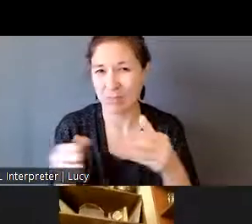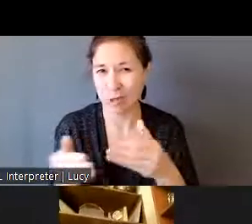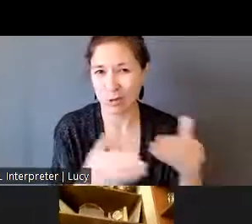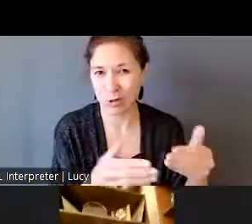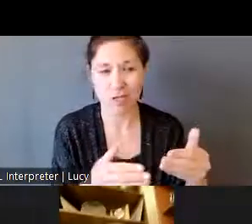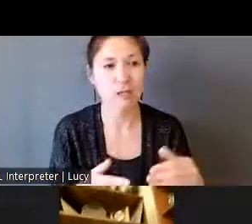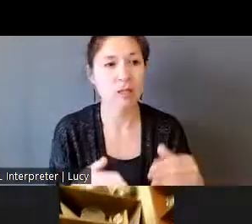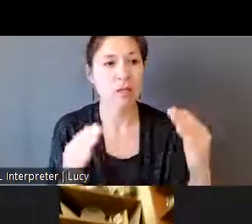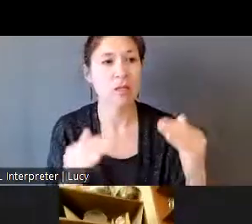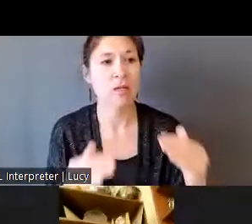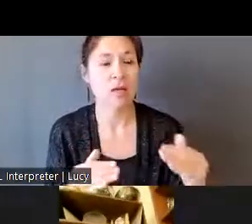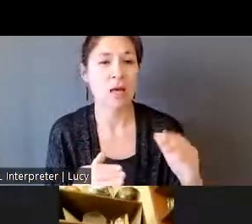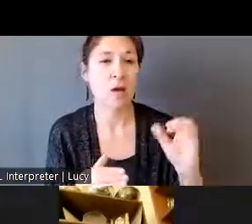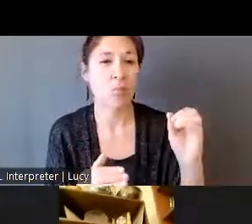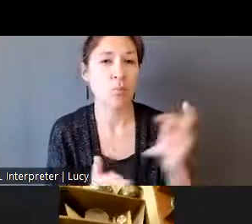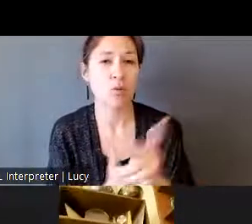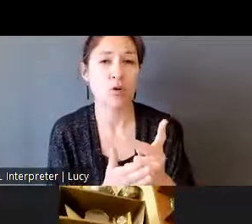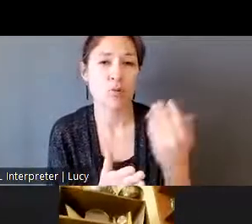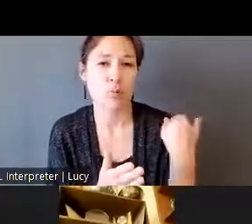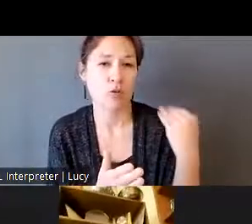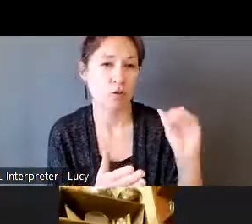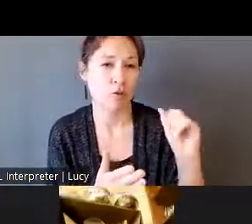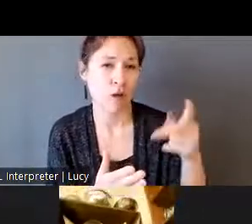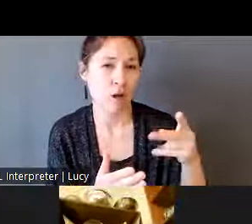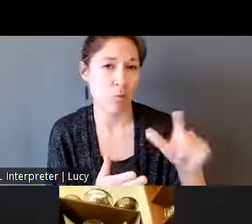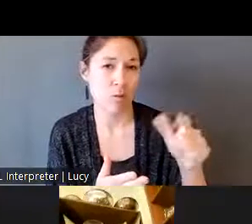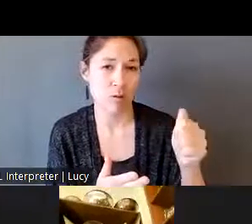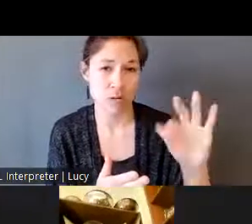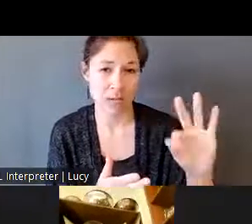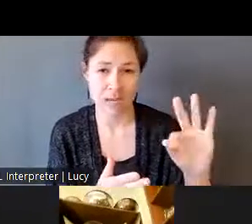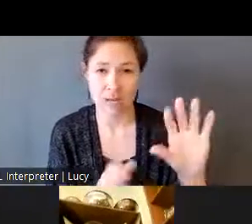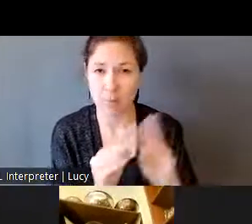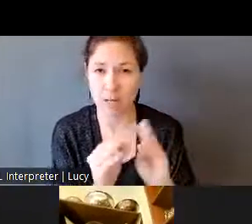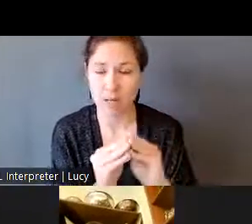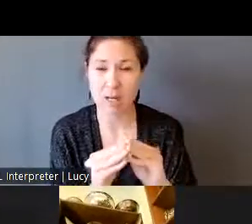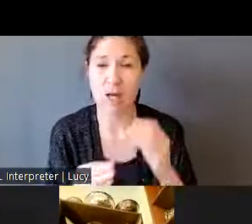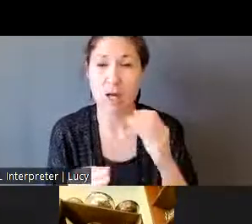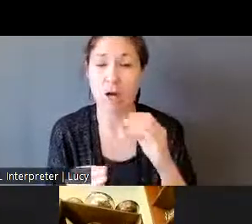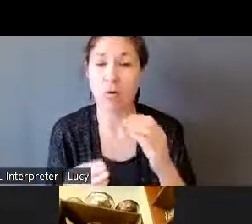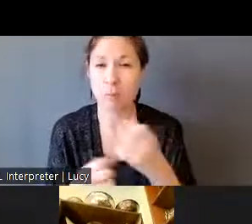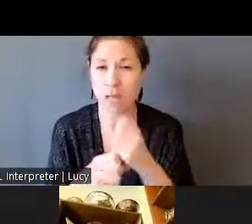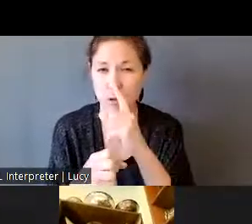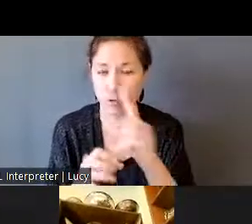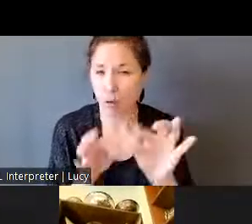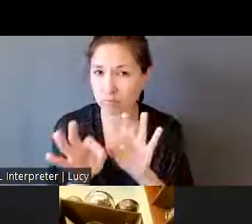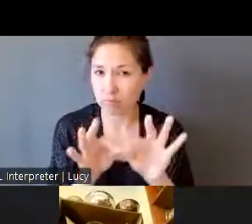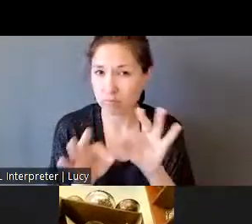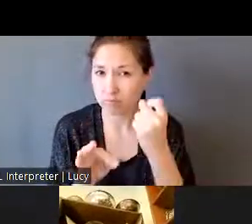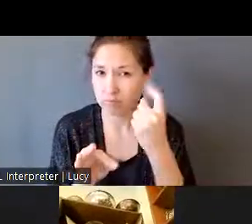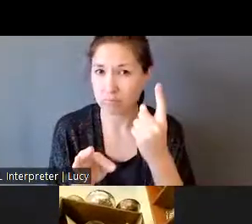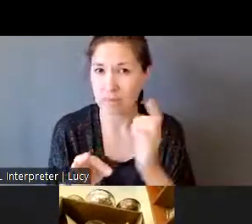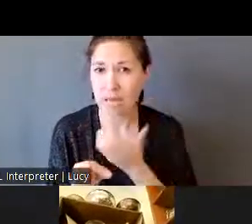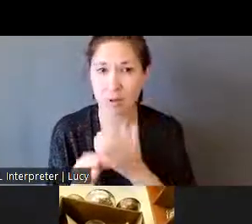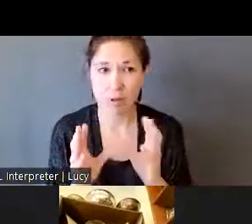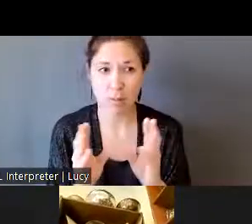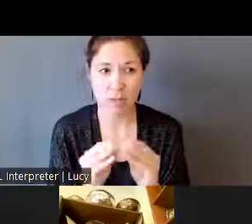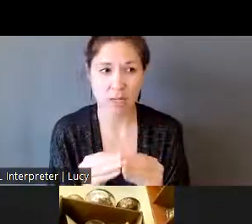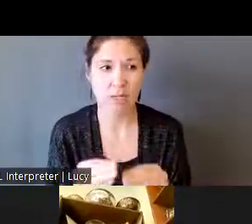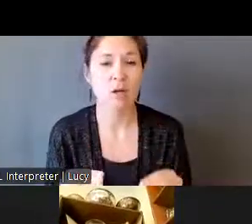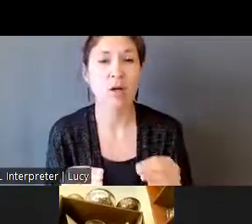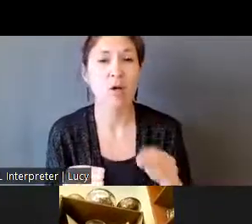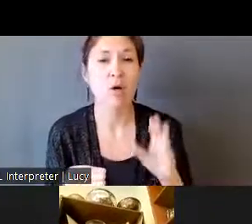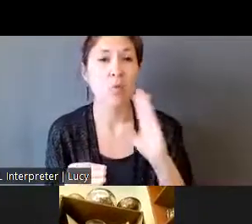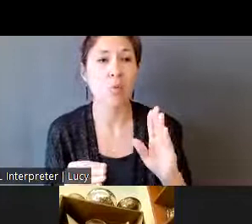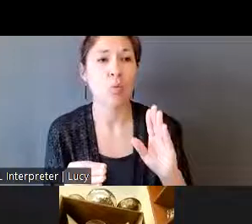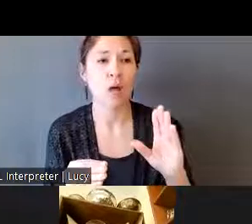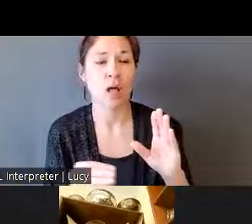19th meeting. I do want to note so that everyone understands how our meetings work. We by ordinance meet 4 times a